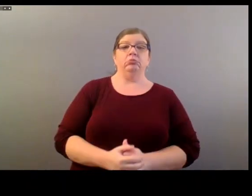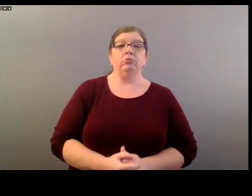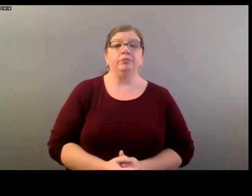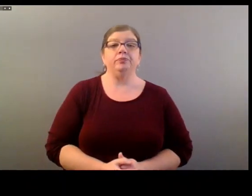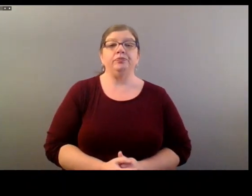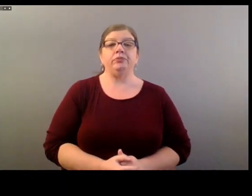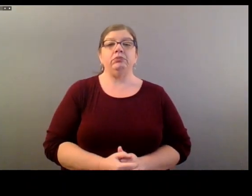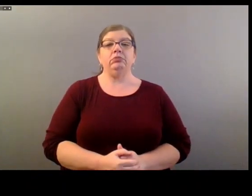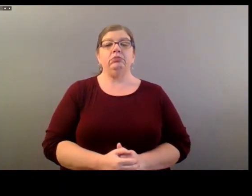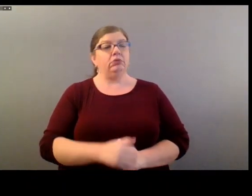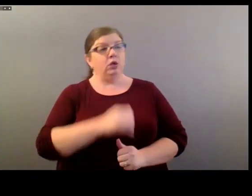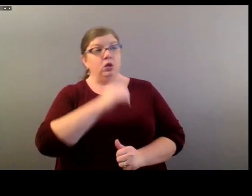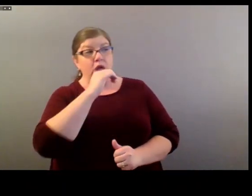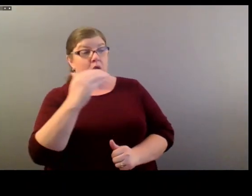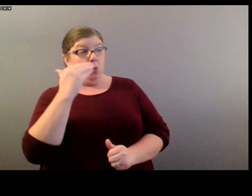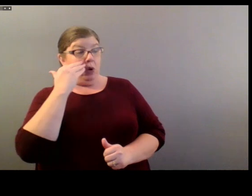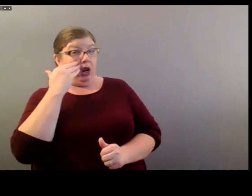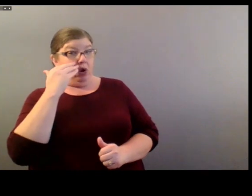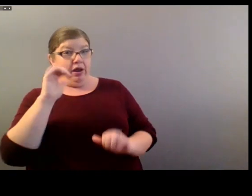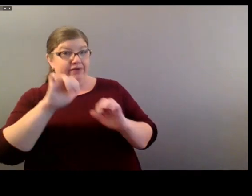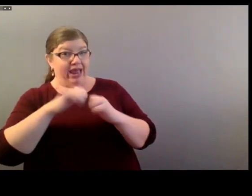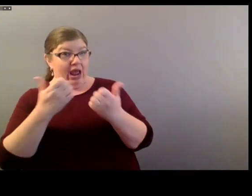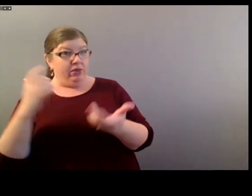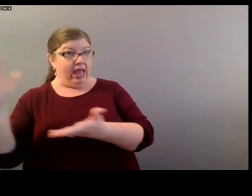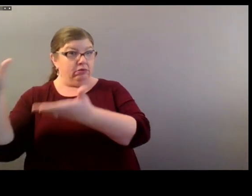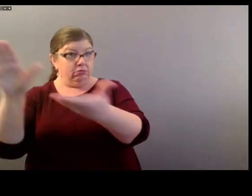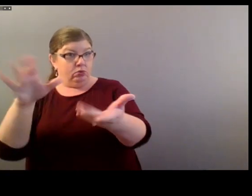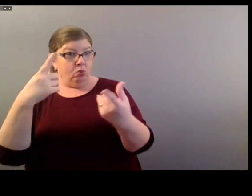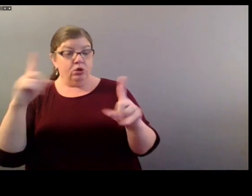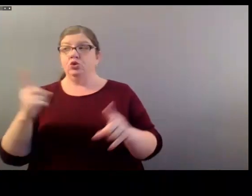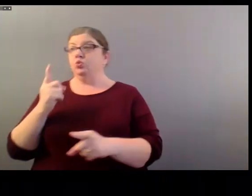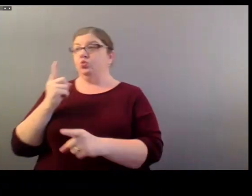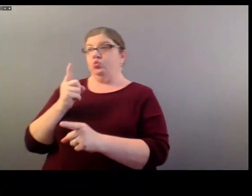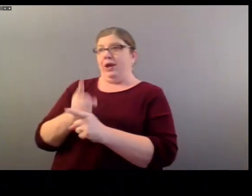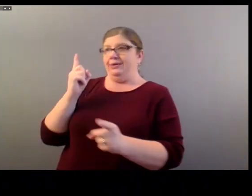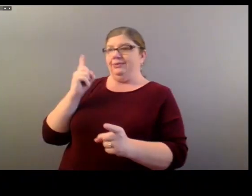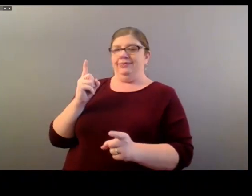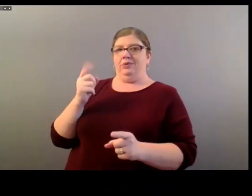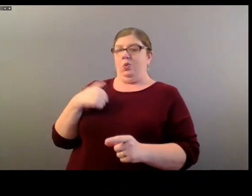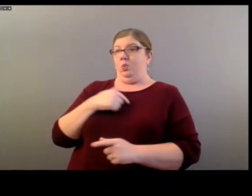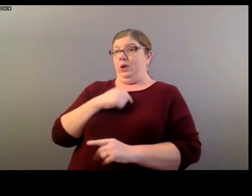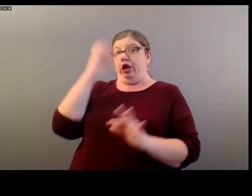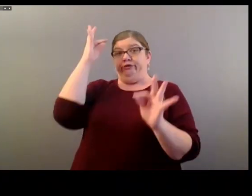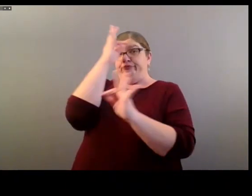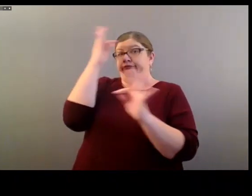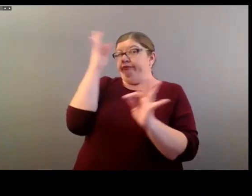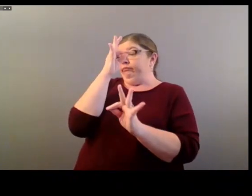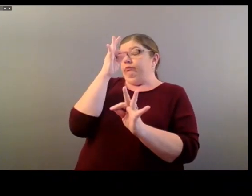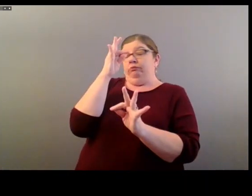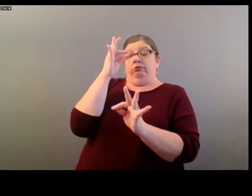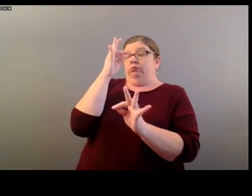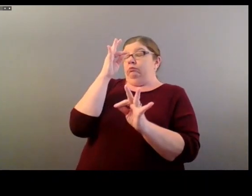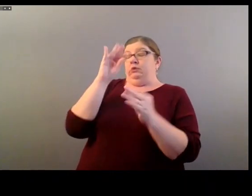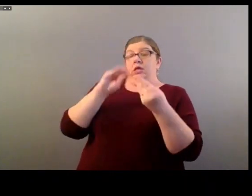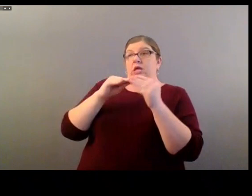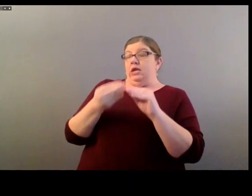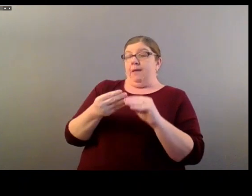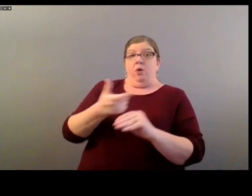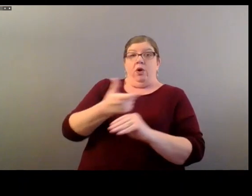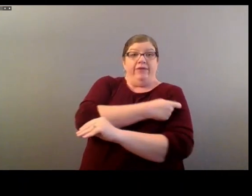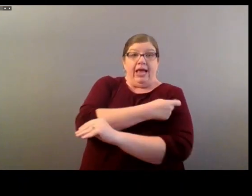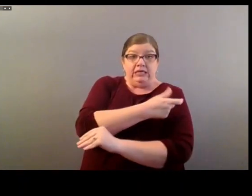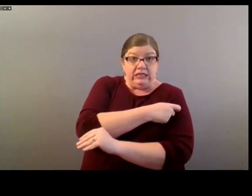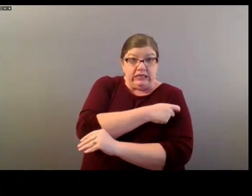Not aware, of how the distribution works, you mean? Correct. We are unaware of the number of vaccines or